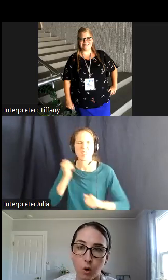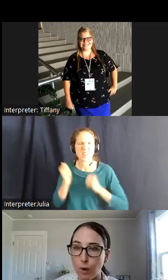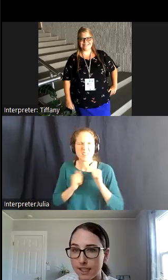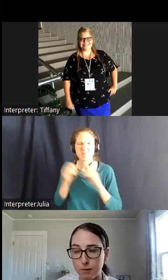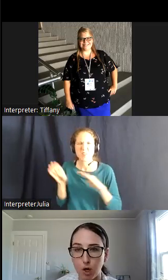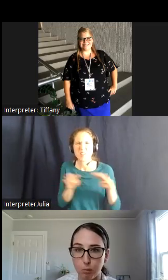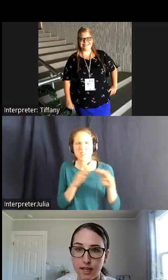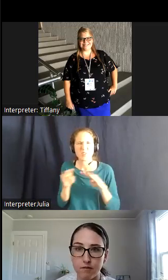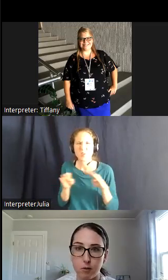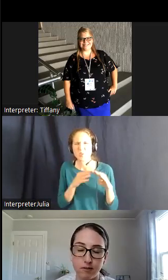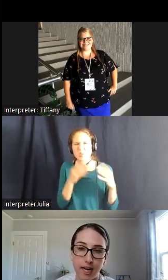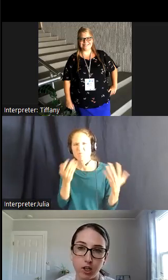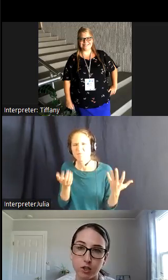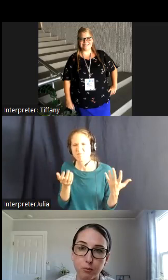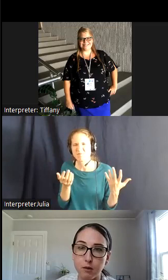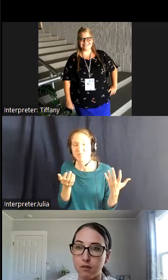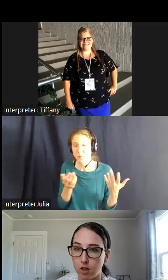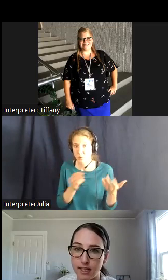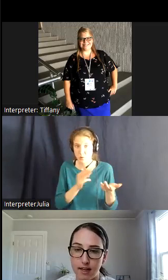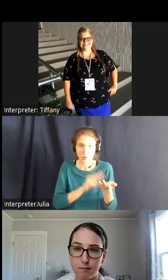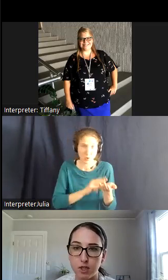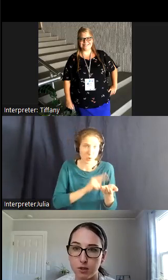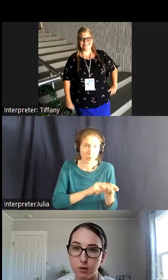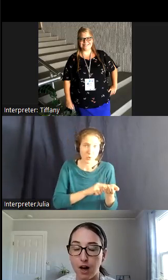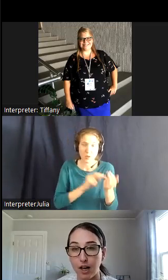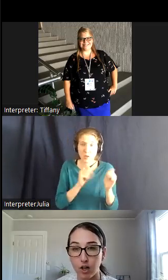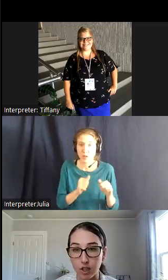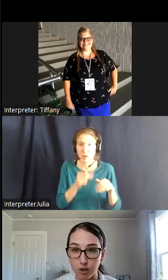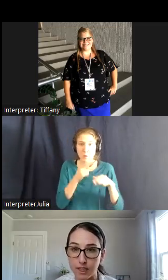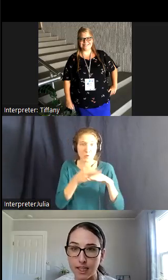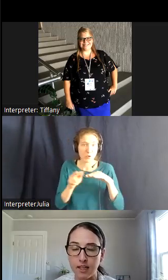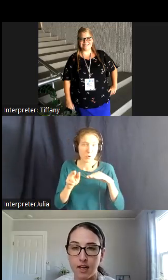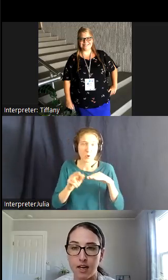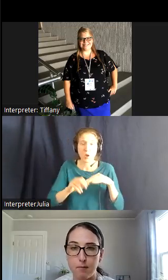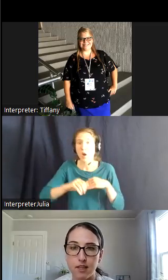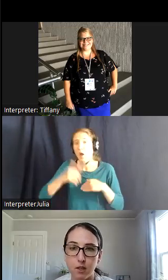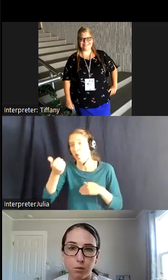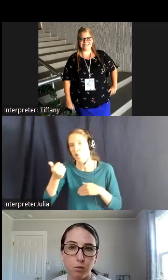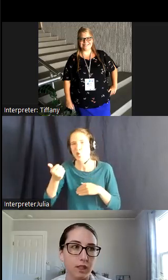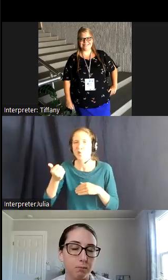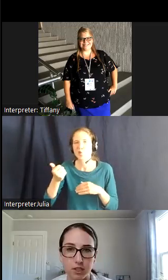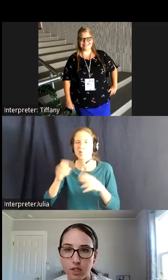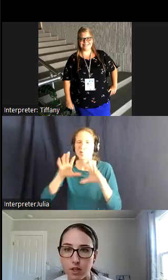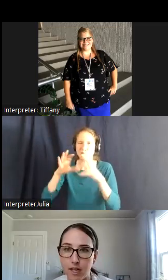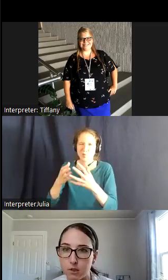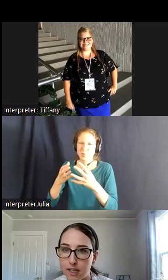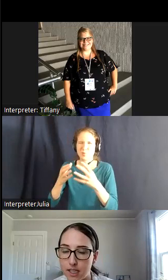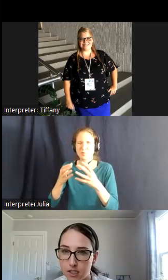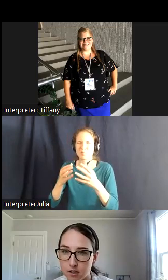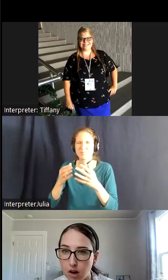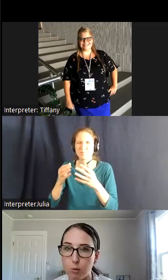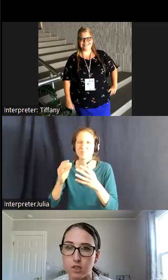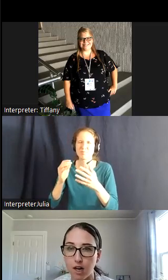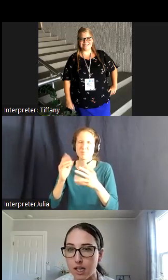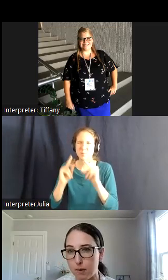behaviors, when it's appropriate for a provider to be referring them to a higher acuity. I think especially the way it's written